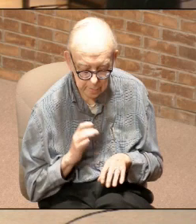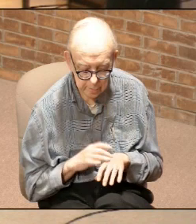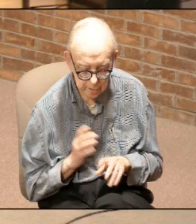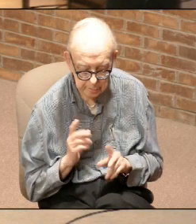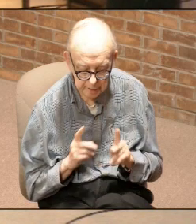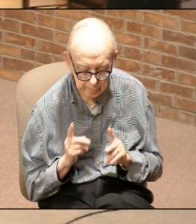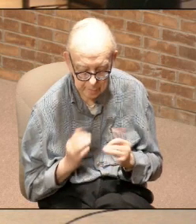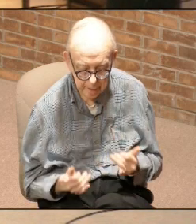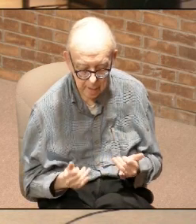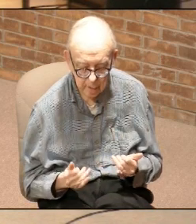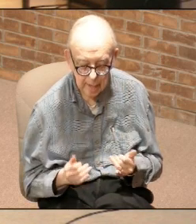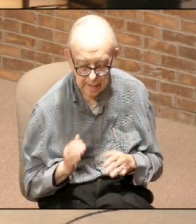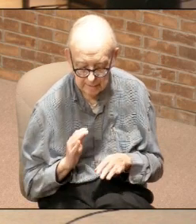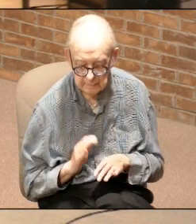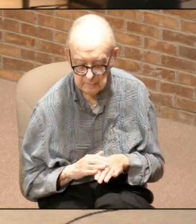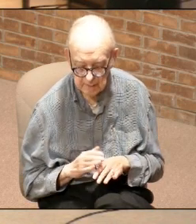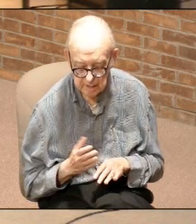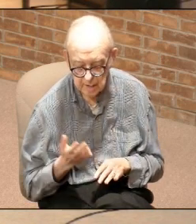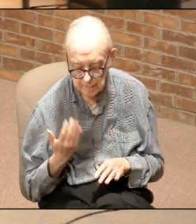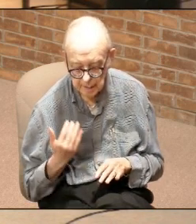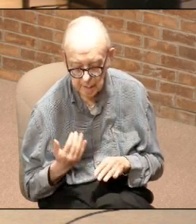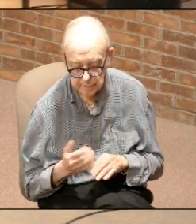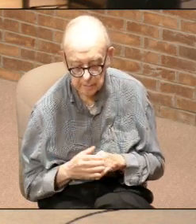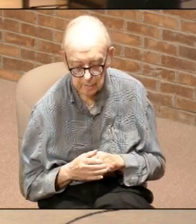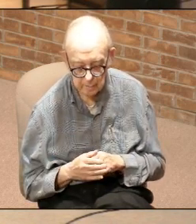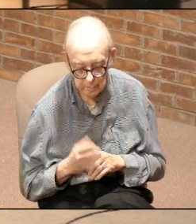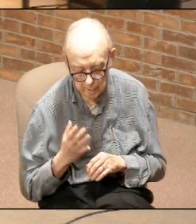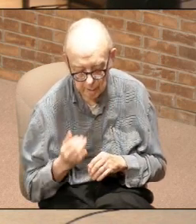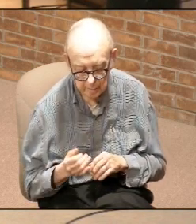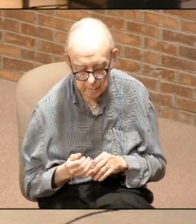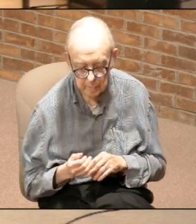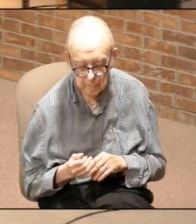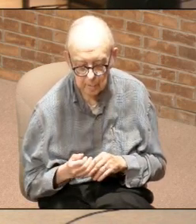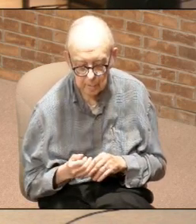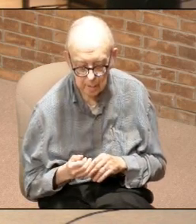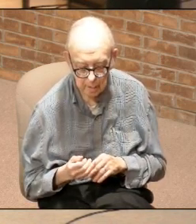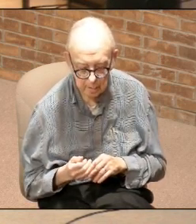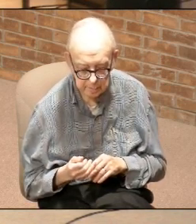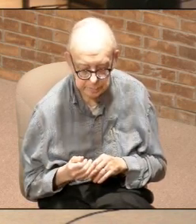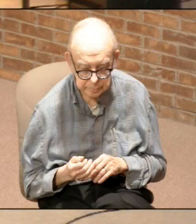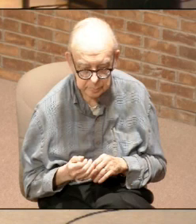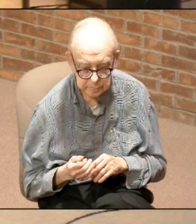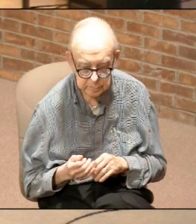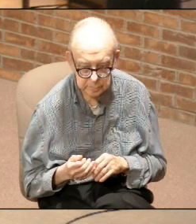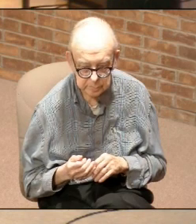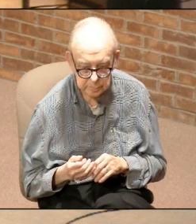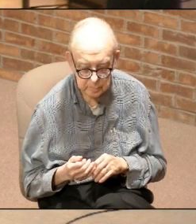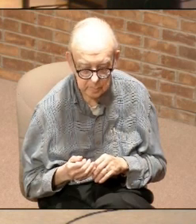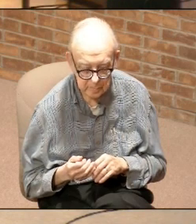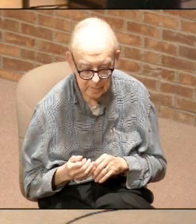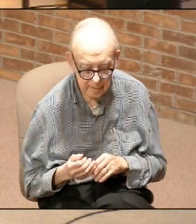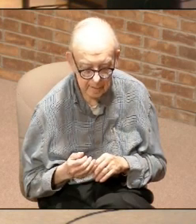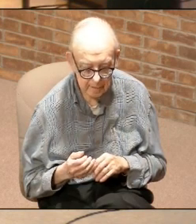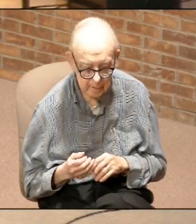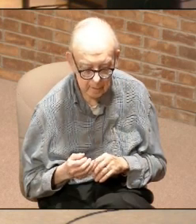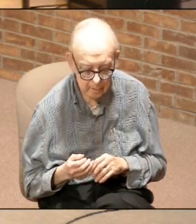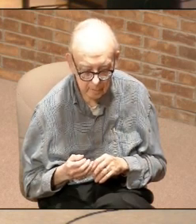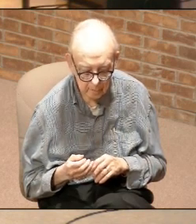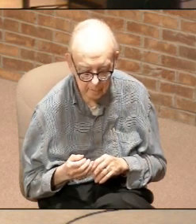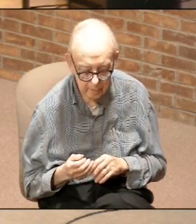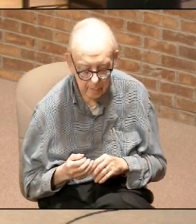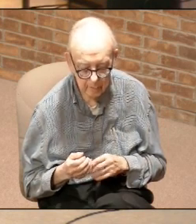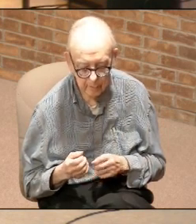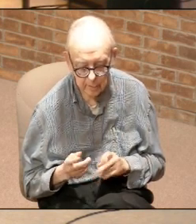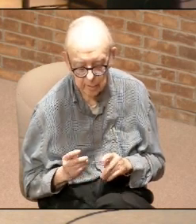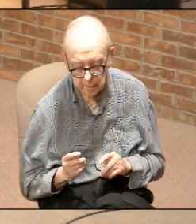i really do why let me i'll try to get through this today